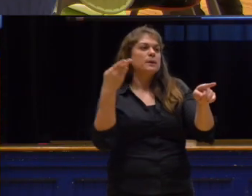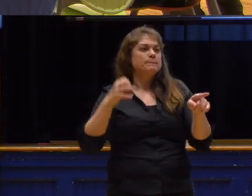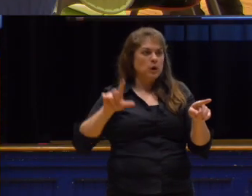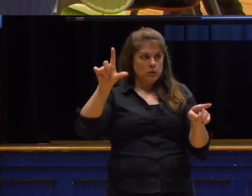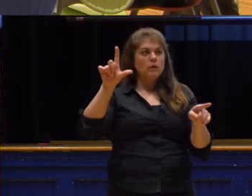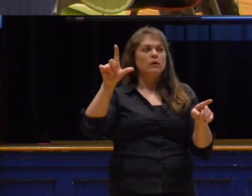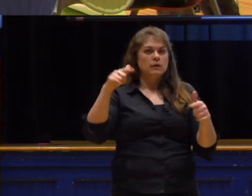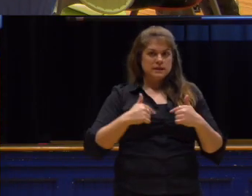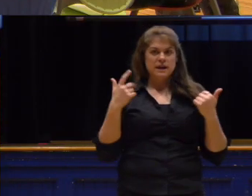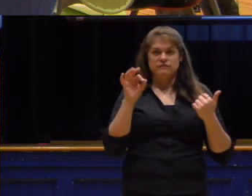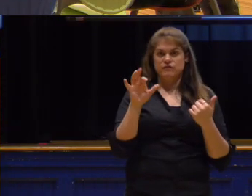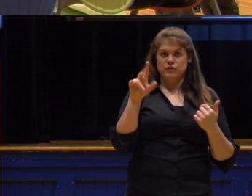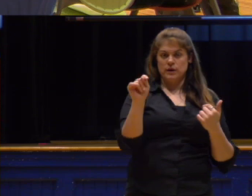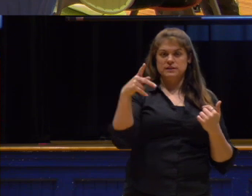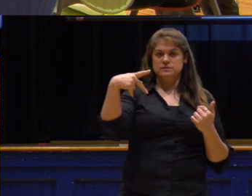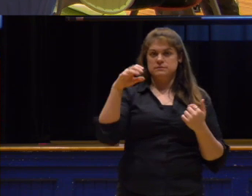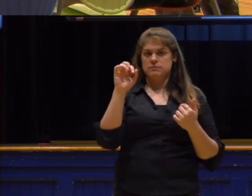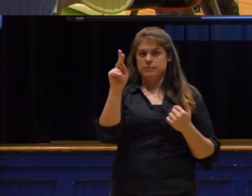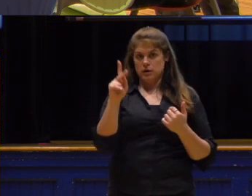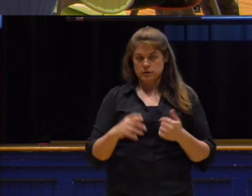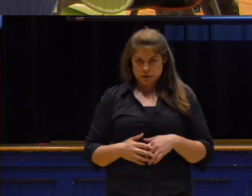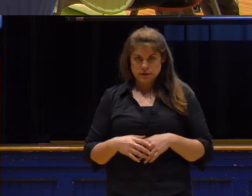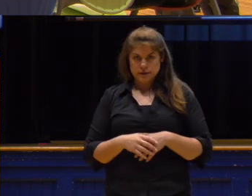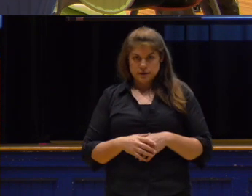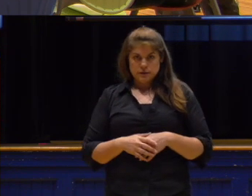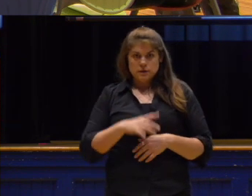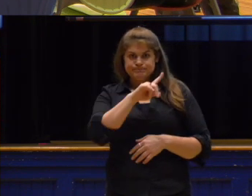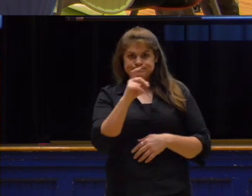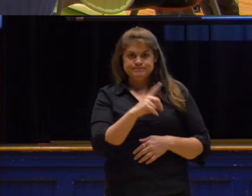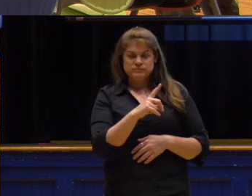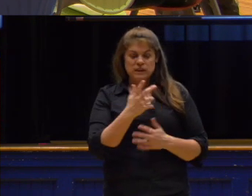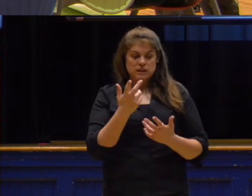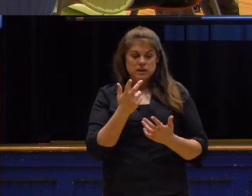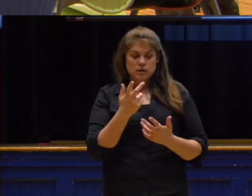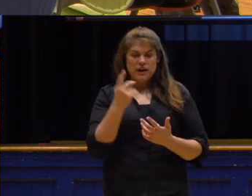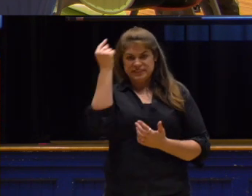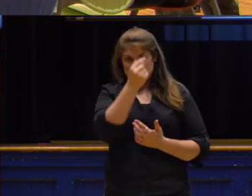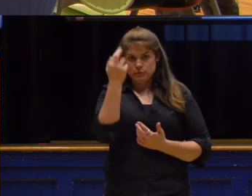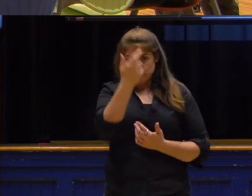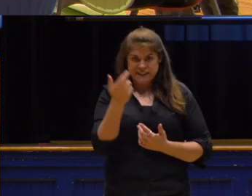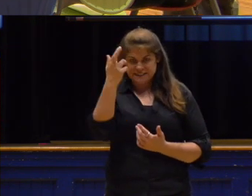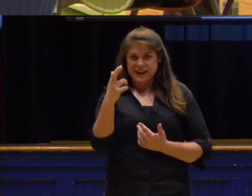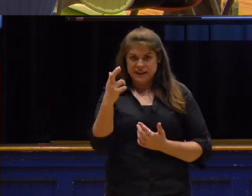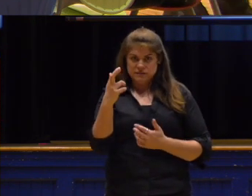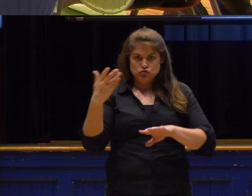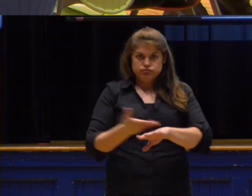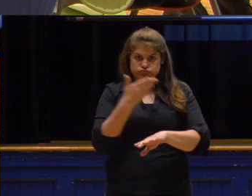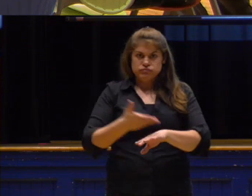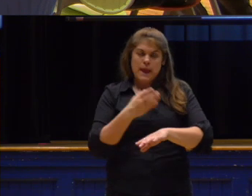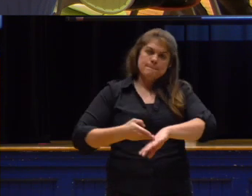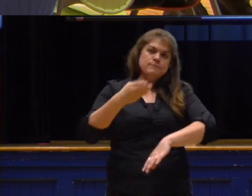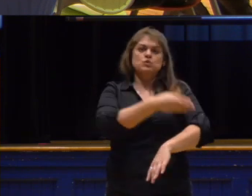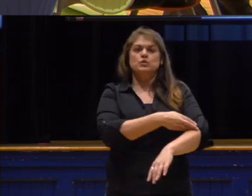My name is Paul Hetzel. I live in Forest Park, Hetzel. One of the theoretical reasons to do this is